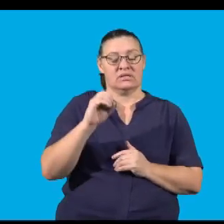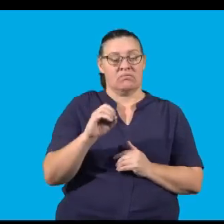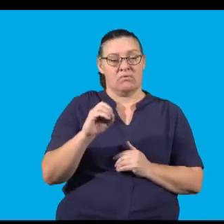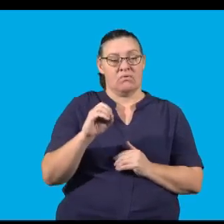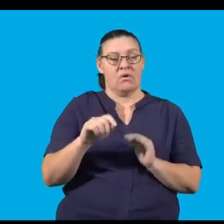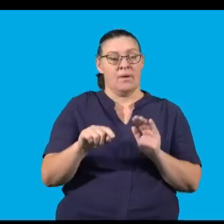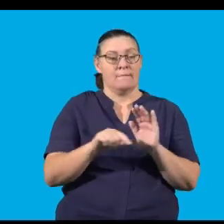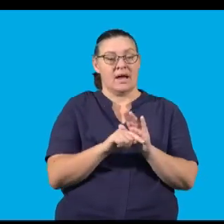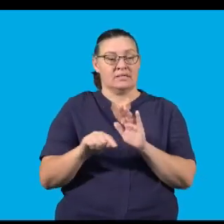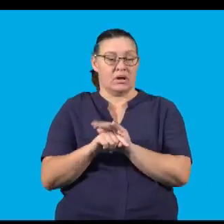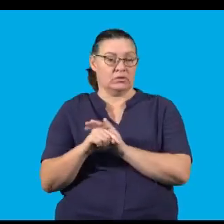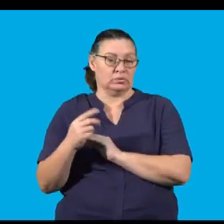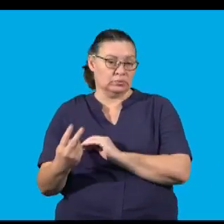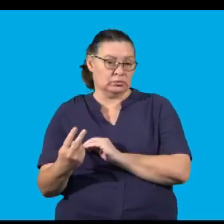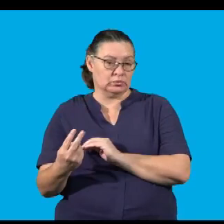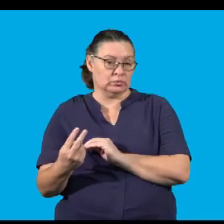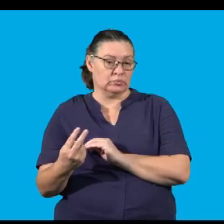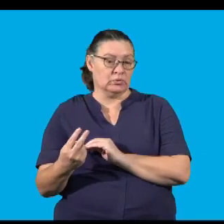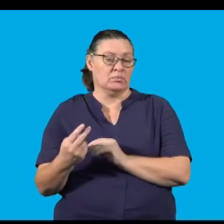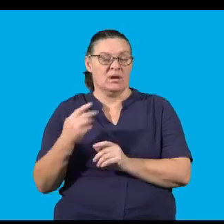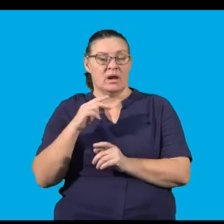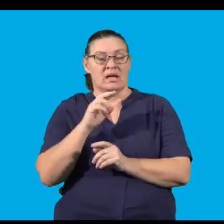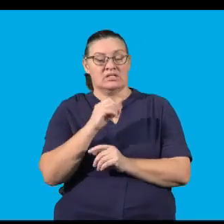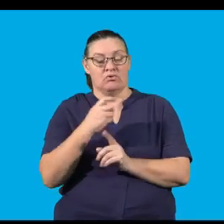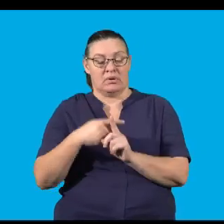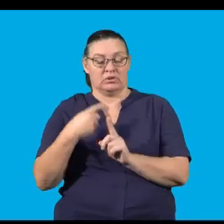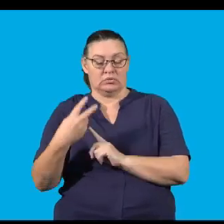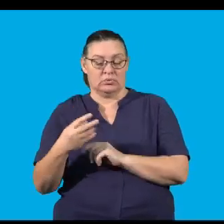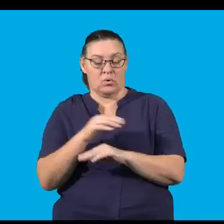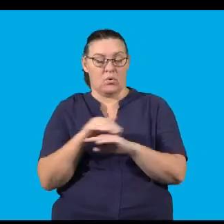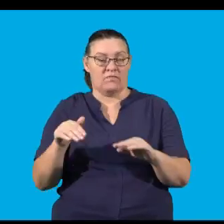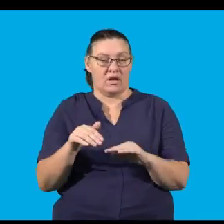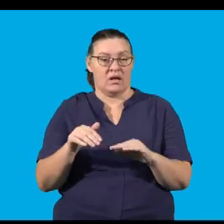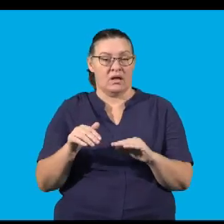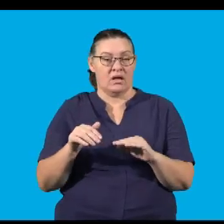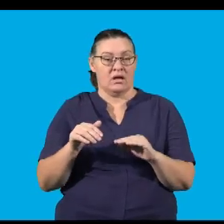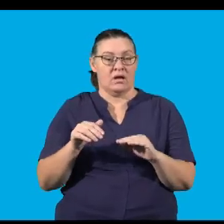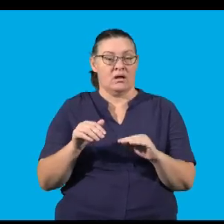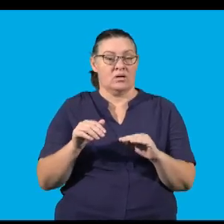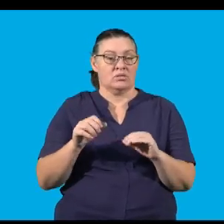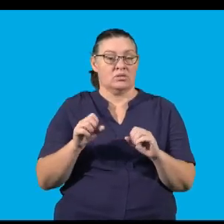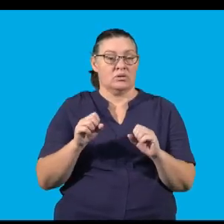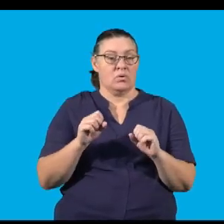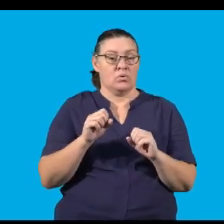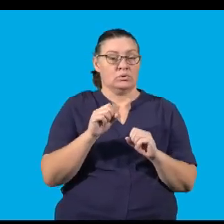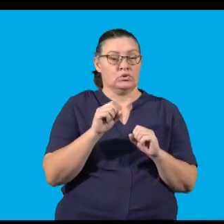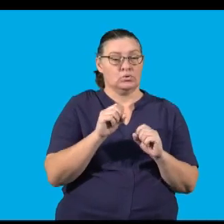0 minus 2, so it becomes 0 plus 2 over 12 minus